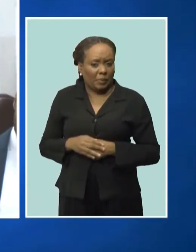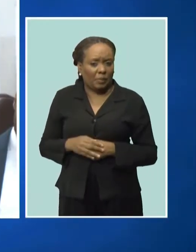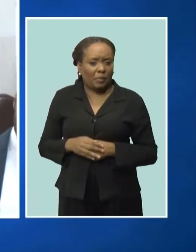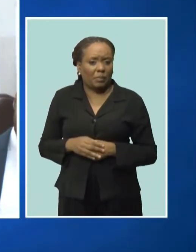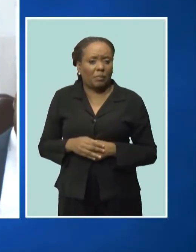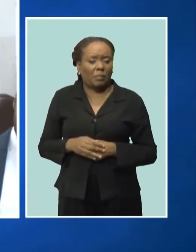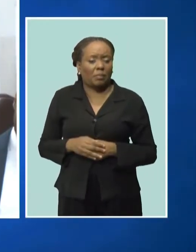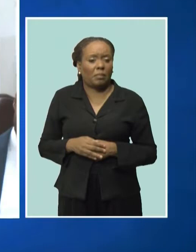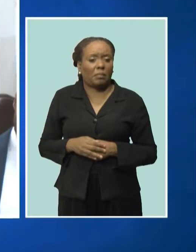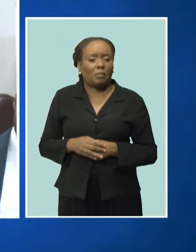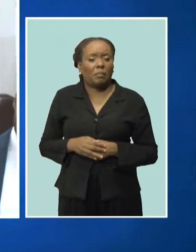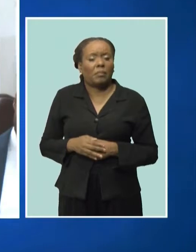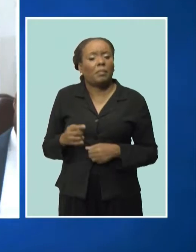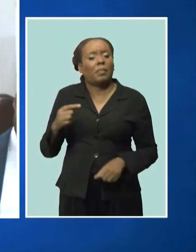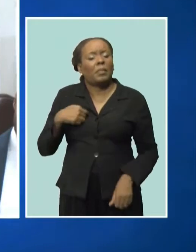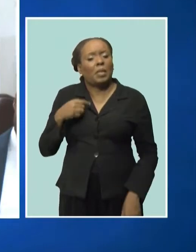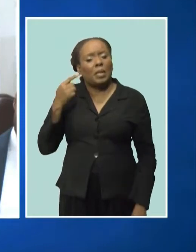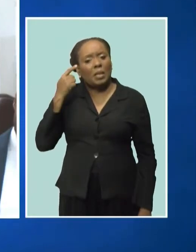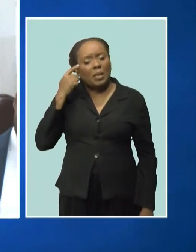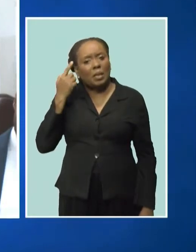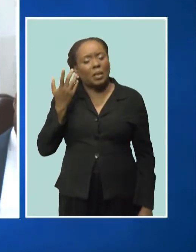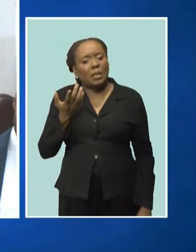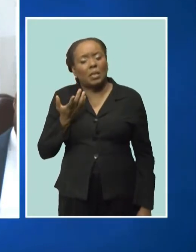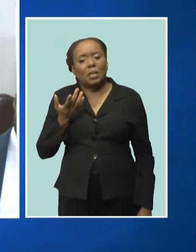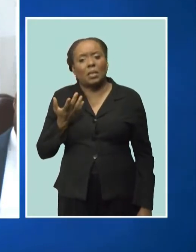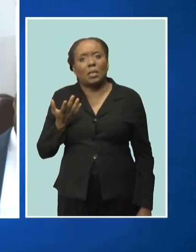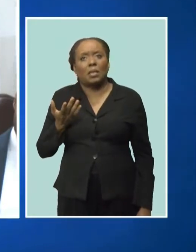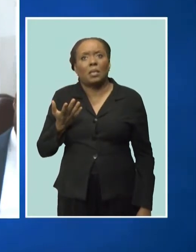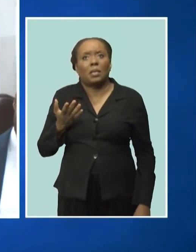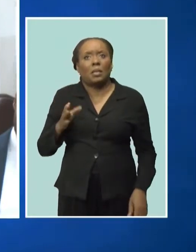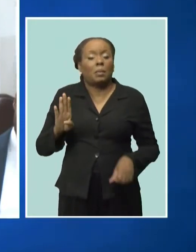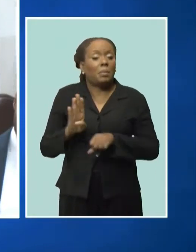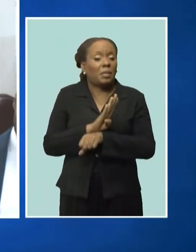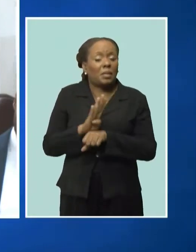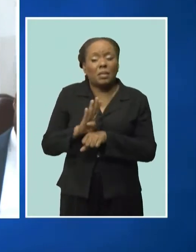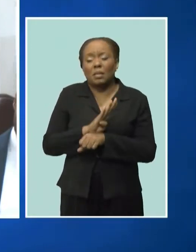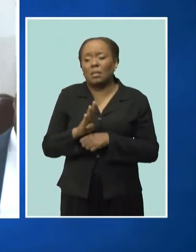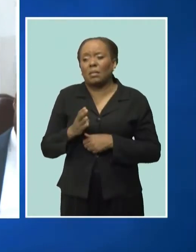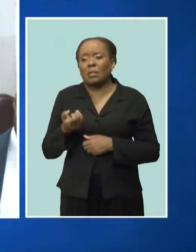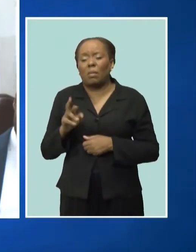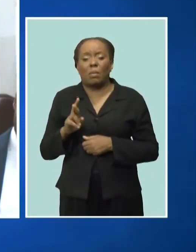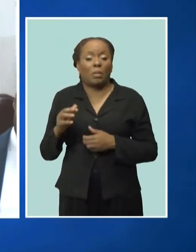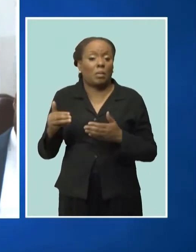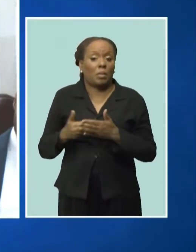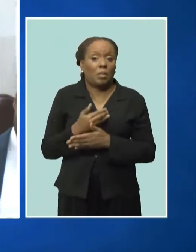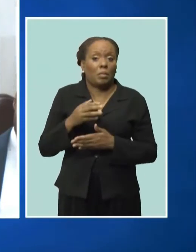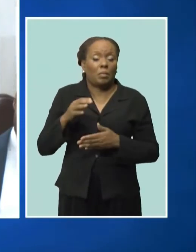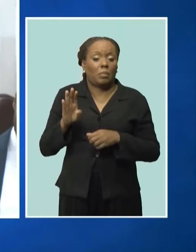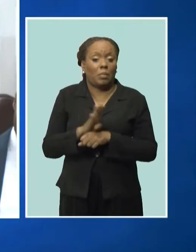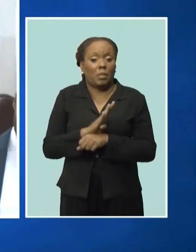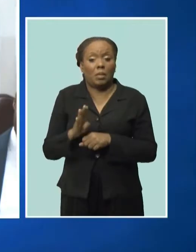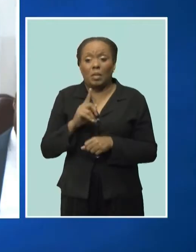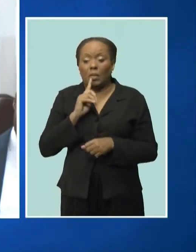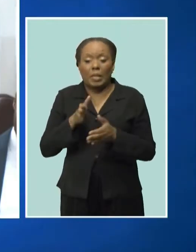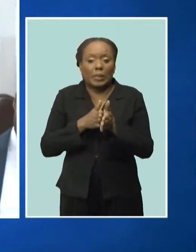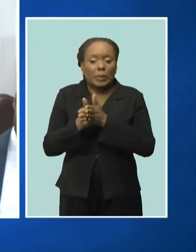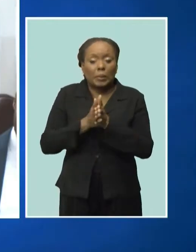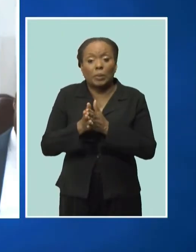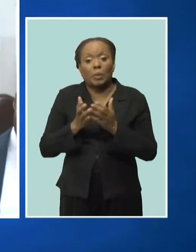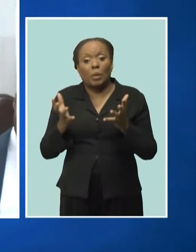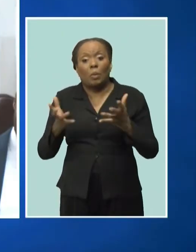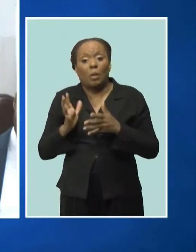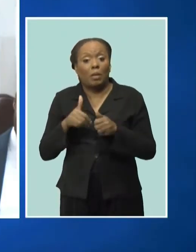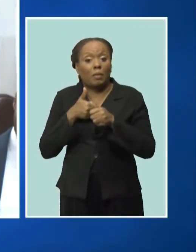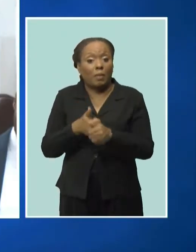that businesses that would normally, or new businesses that would normally be eager to be compliant,